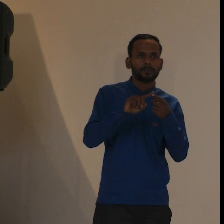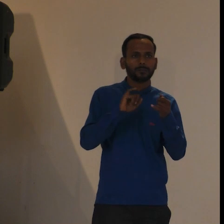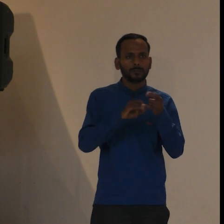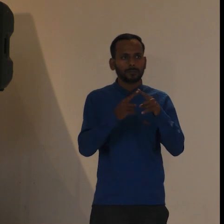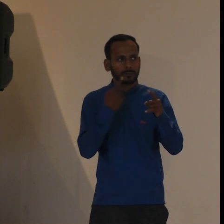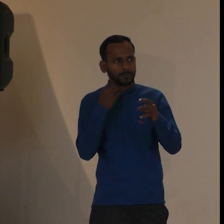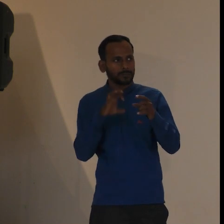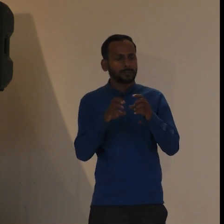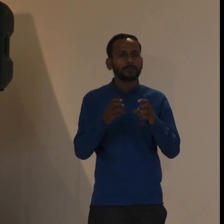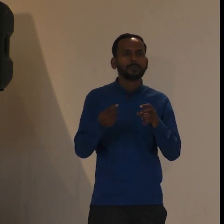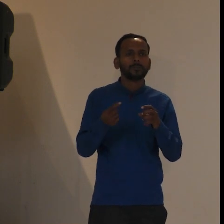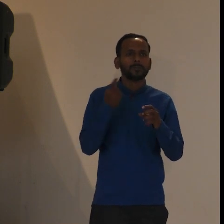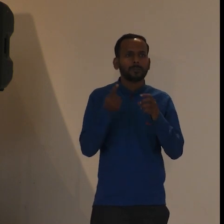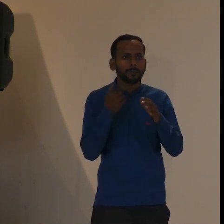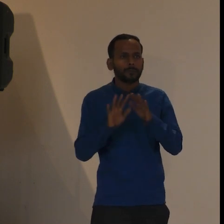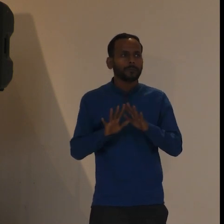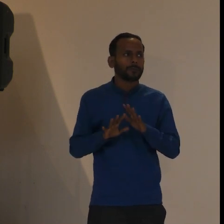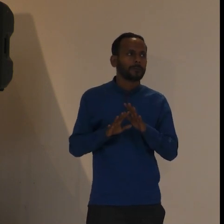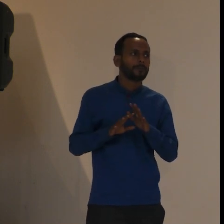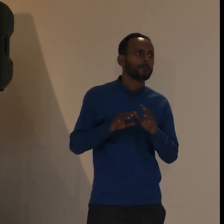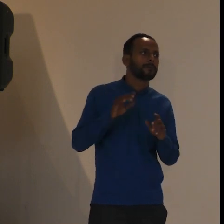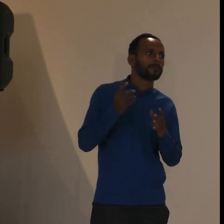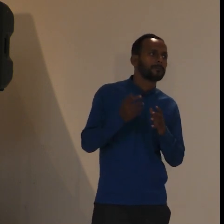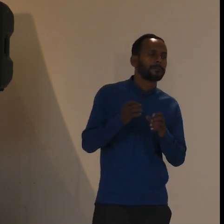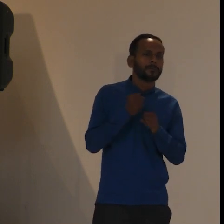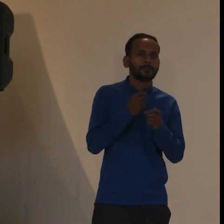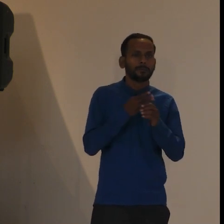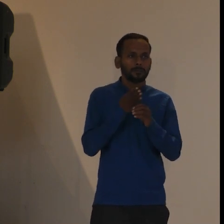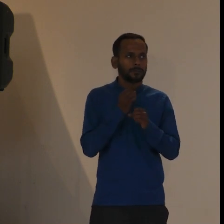example, there is a tradition there was a tradition in Portuguese Goa